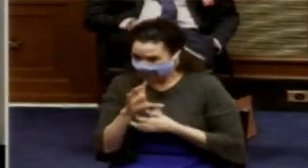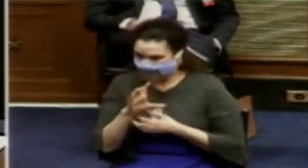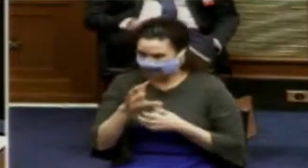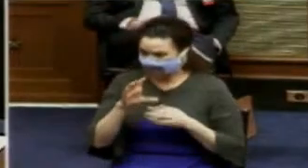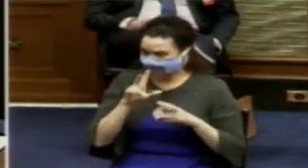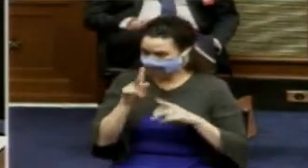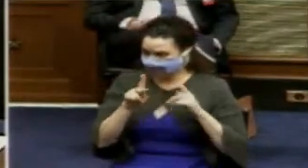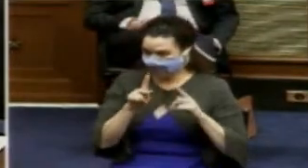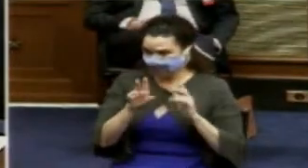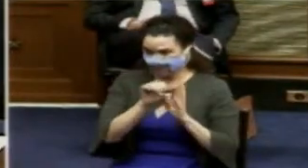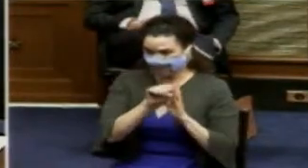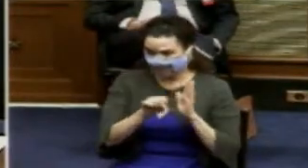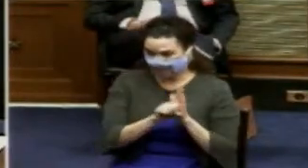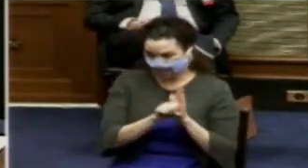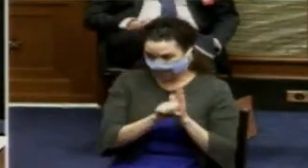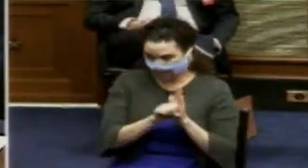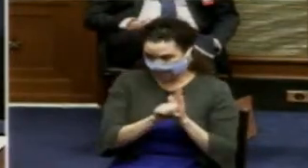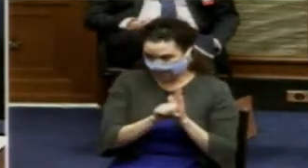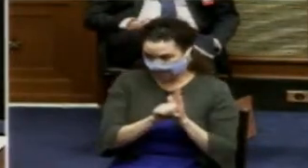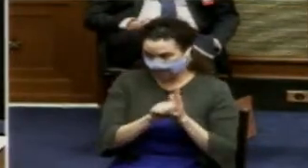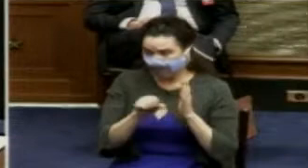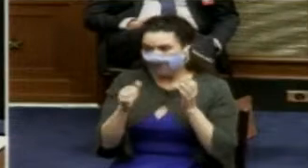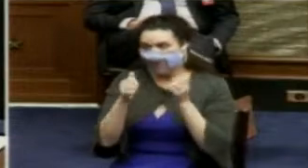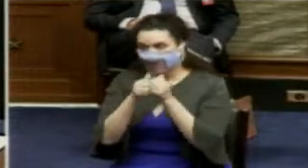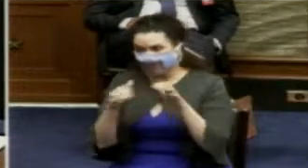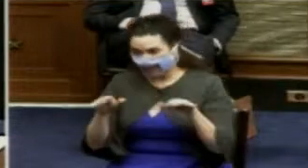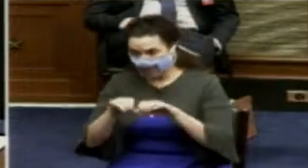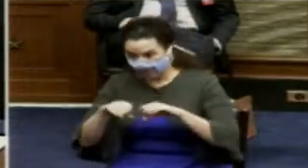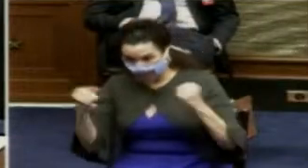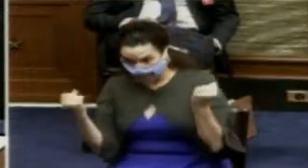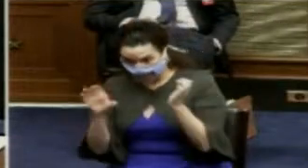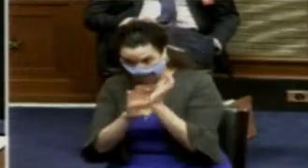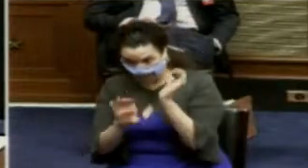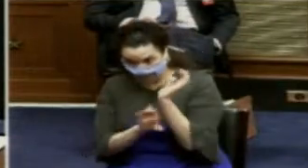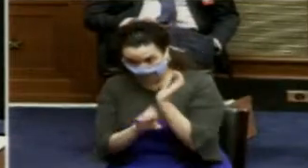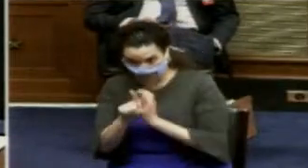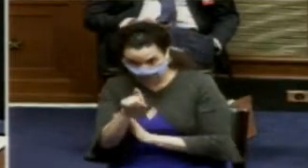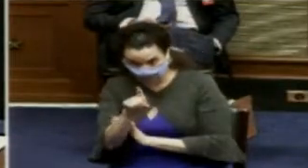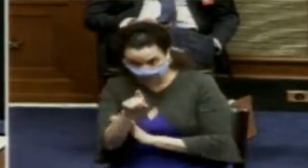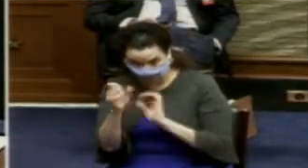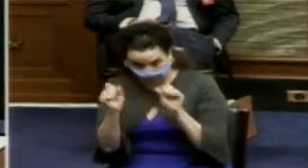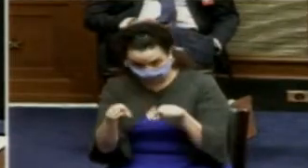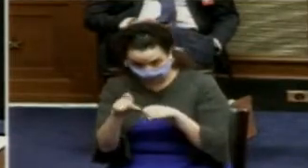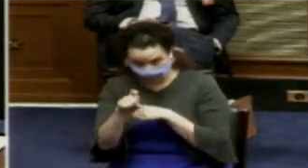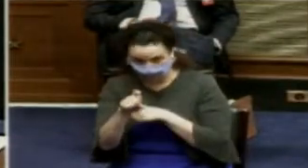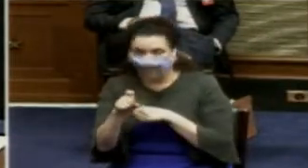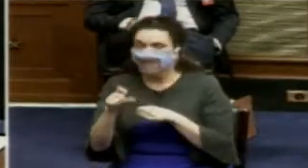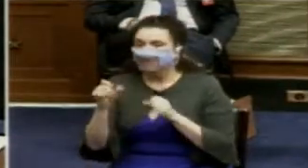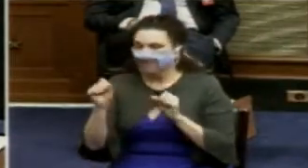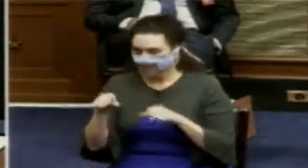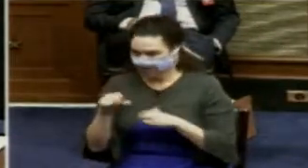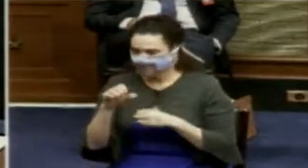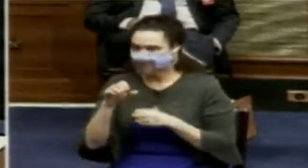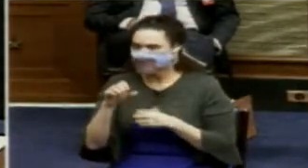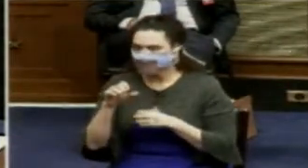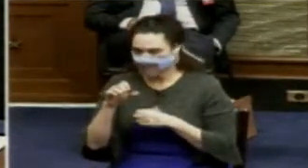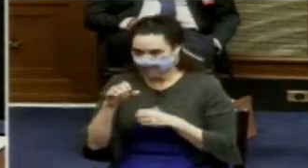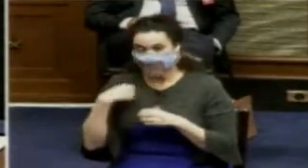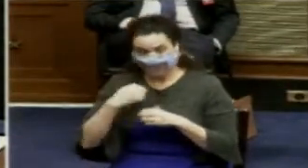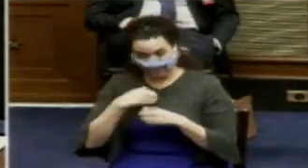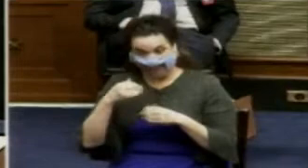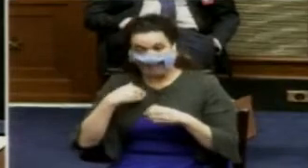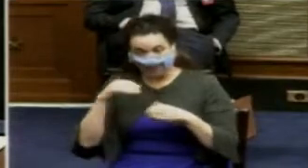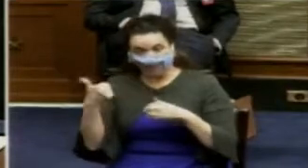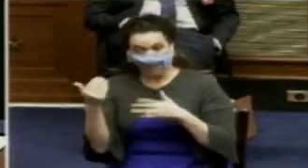There are alternatives. Thank you. There are alternatives, Congresswoman,